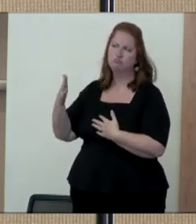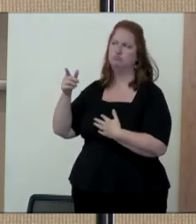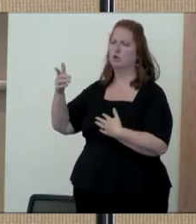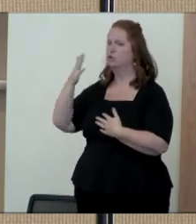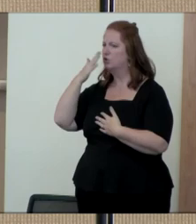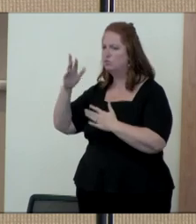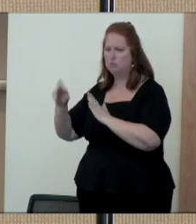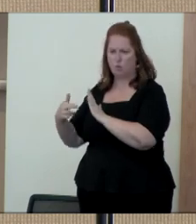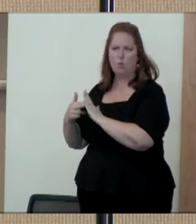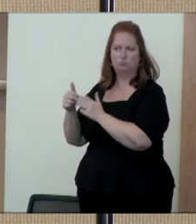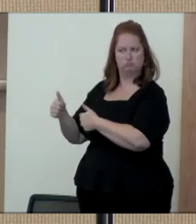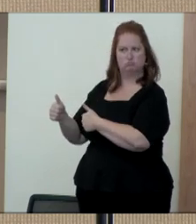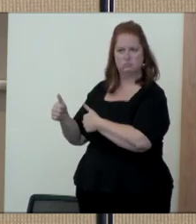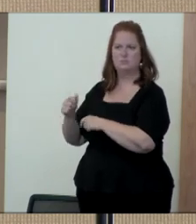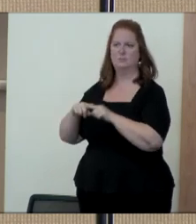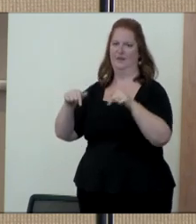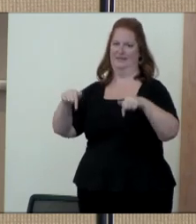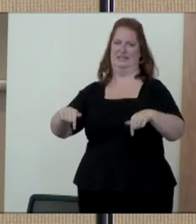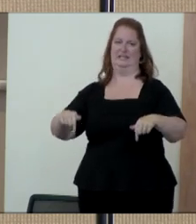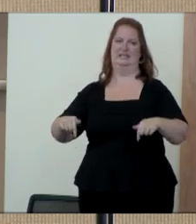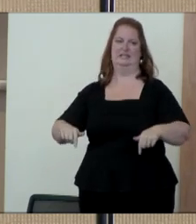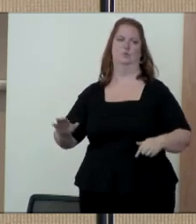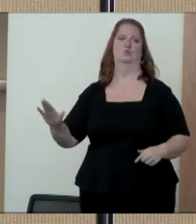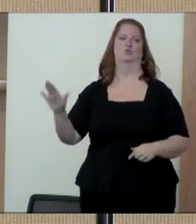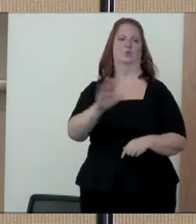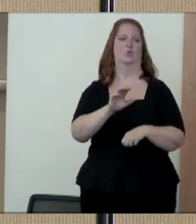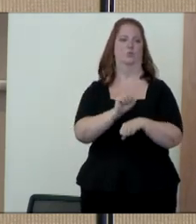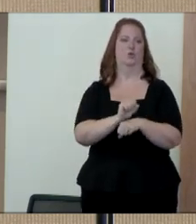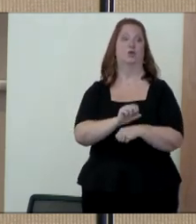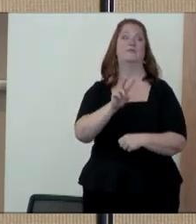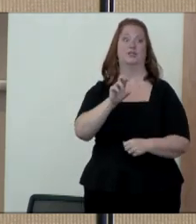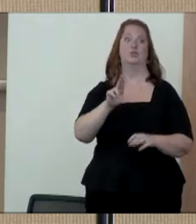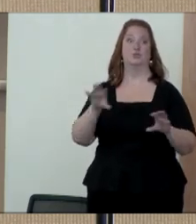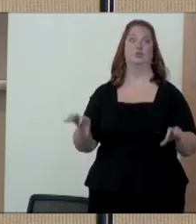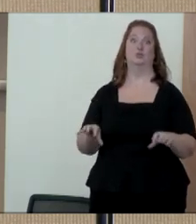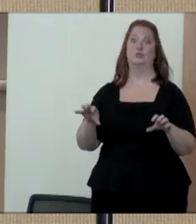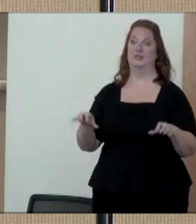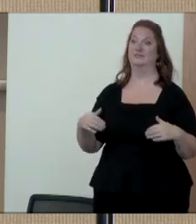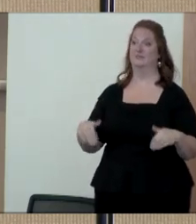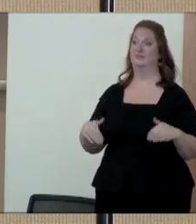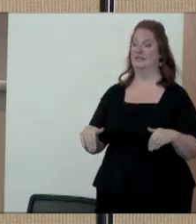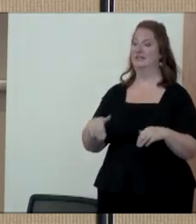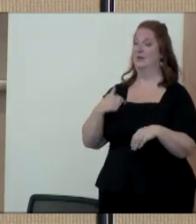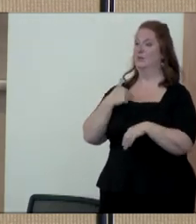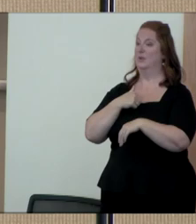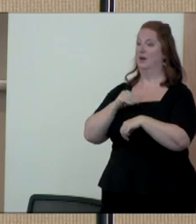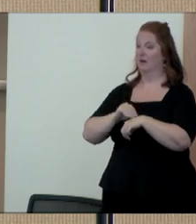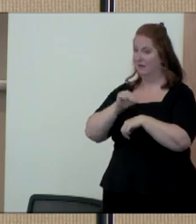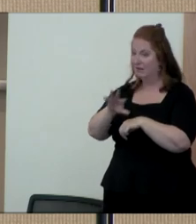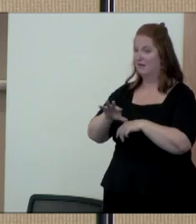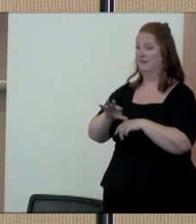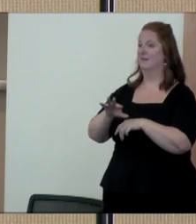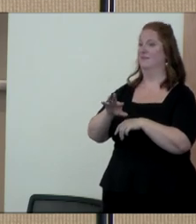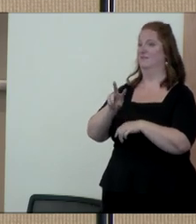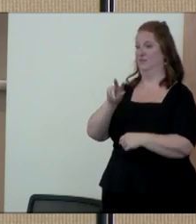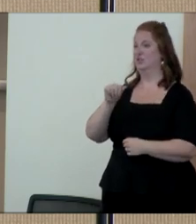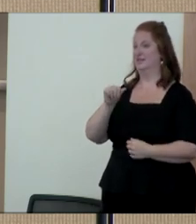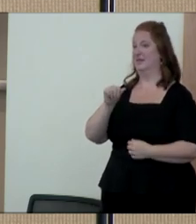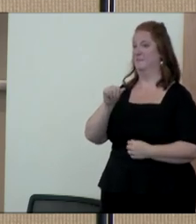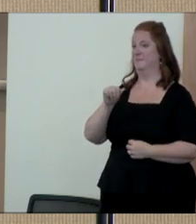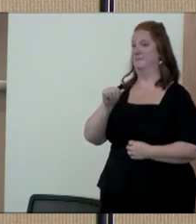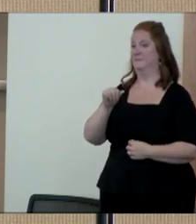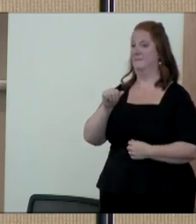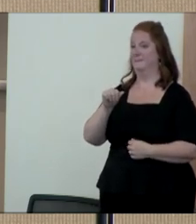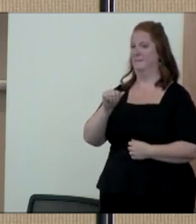role. This is what you're doing. This is what VCU is doing. This is the impact it has on the Commonwealth of Virginia.